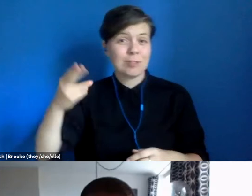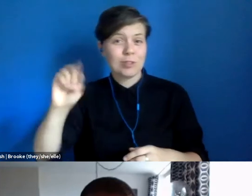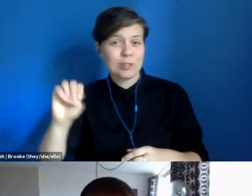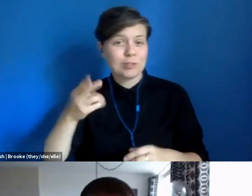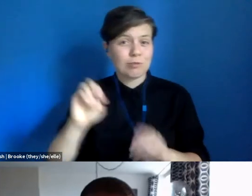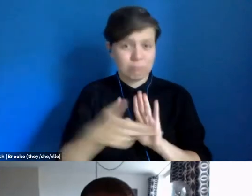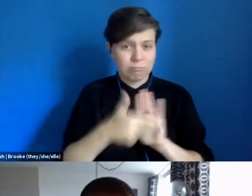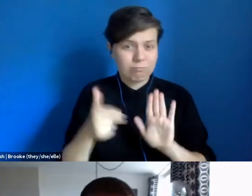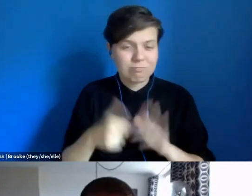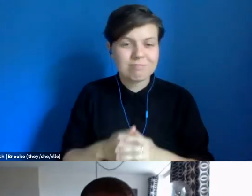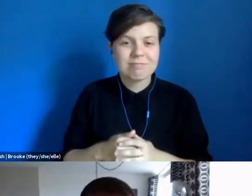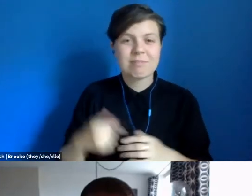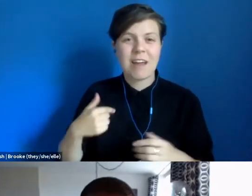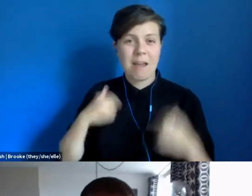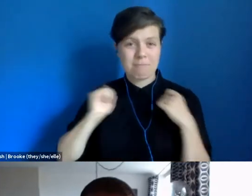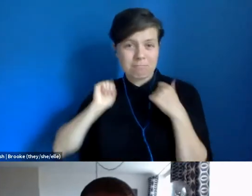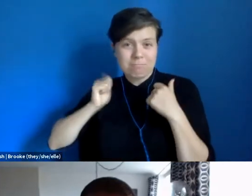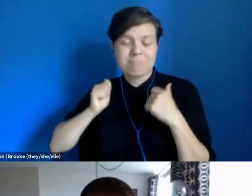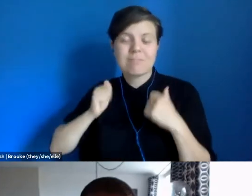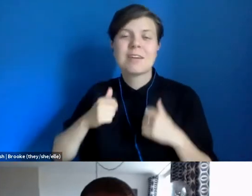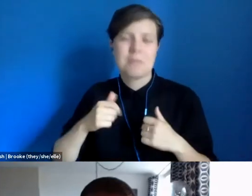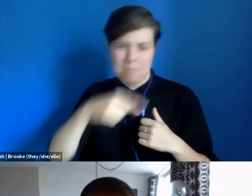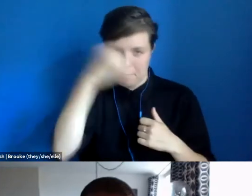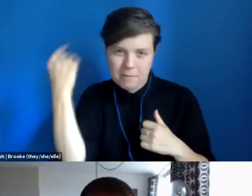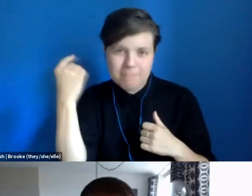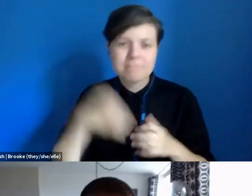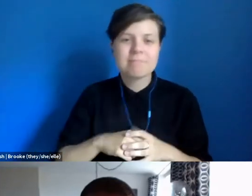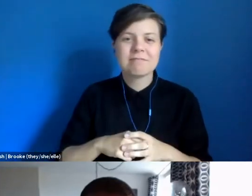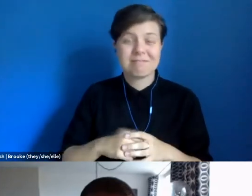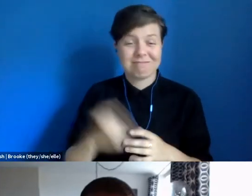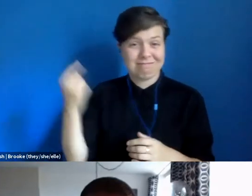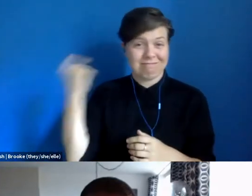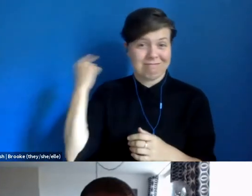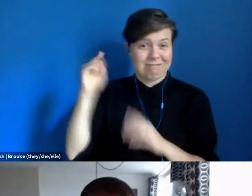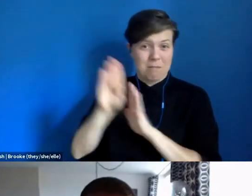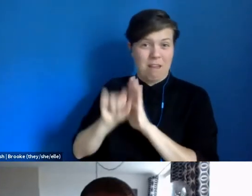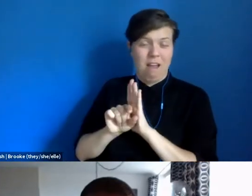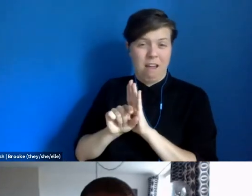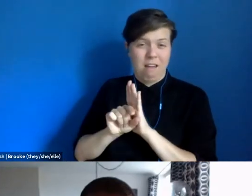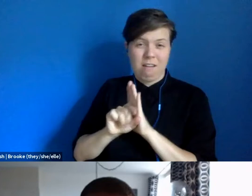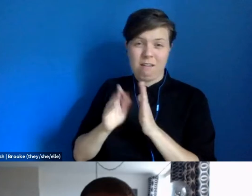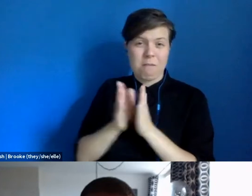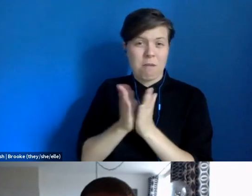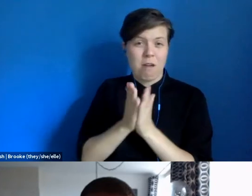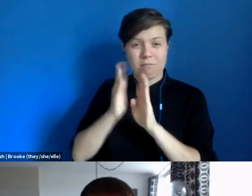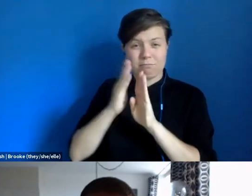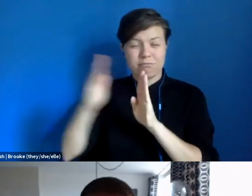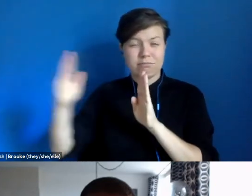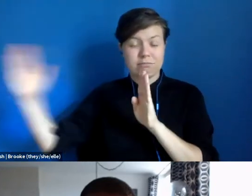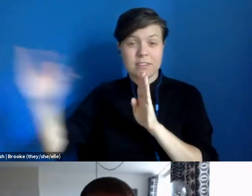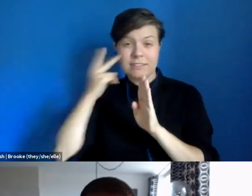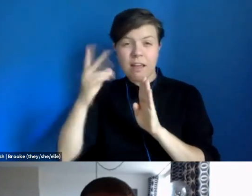black Nike hoodie, and I have a bunch of bookcases behind me, which are color-coded.